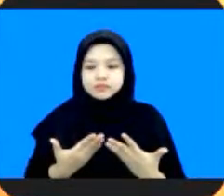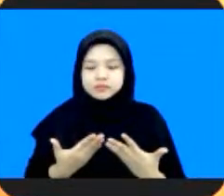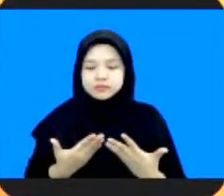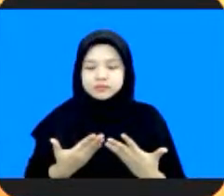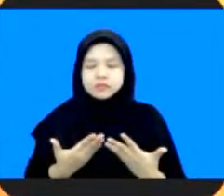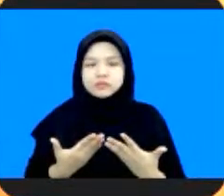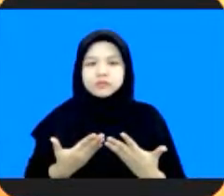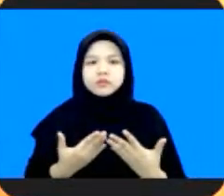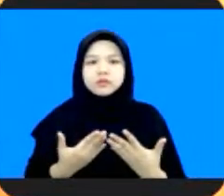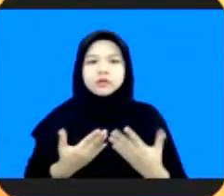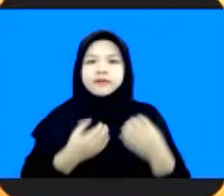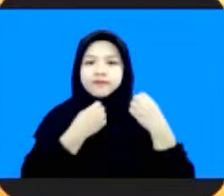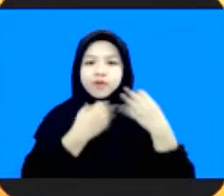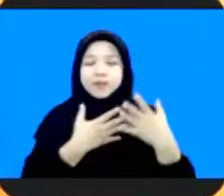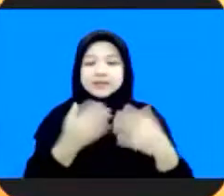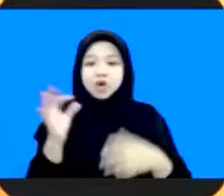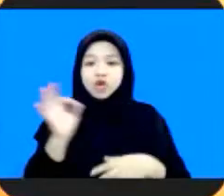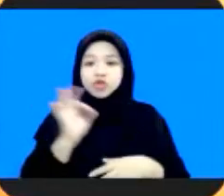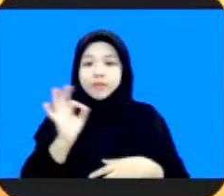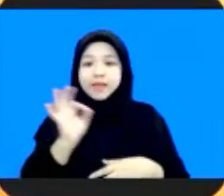propagating more and more